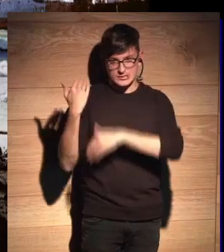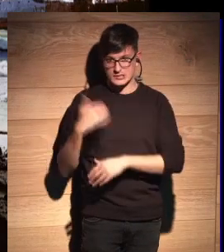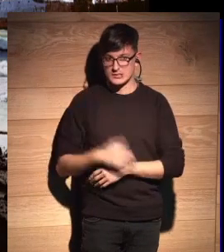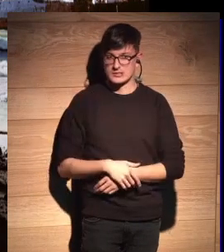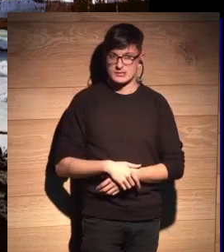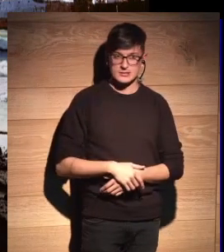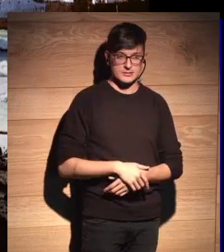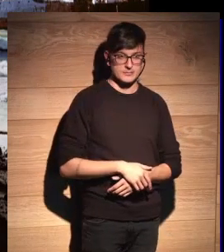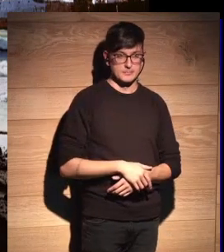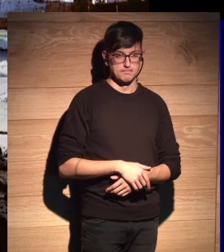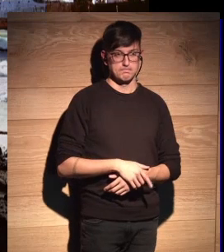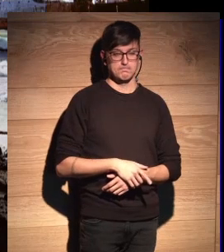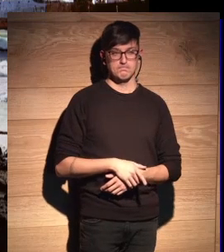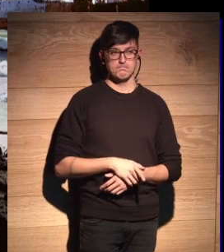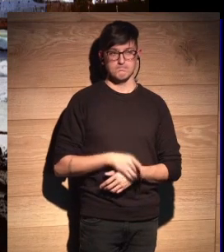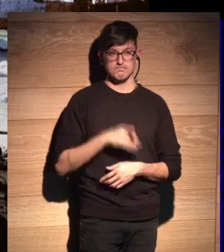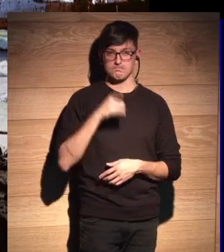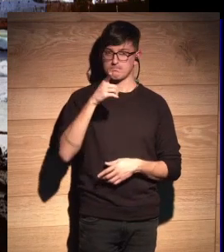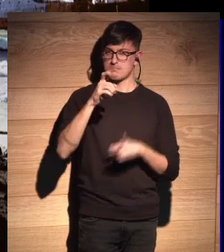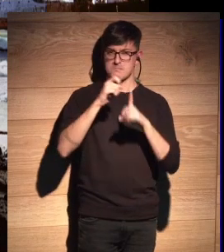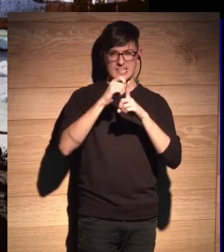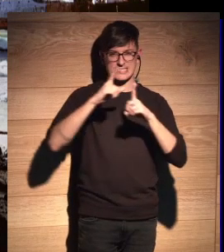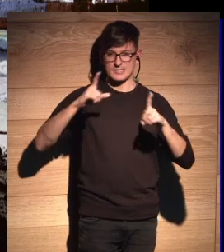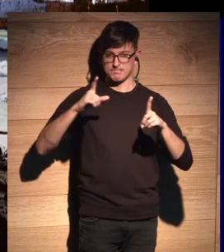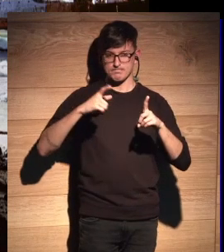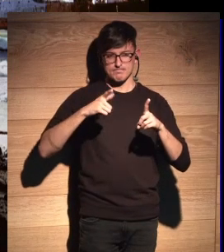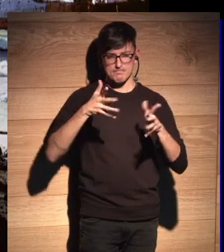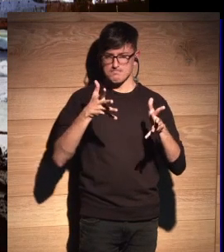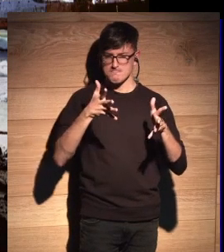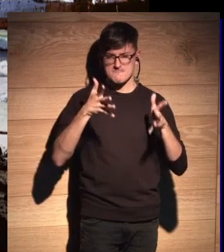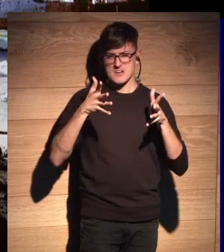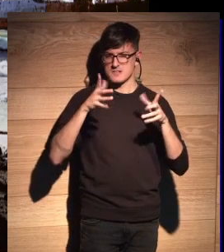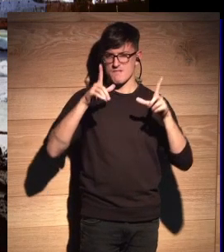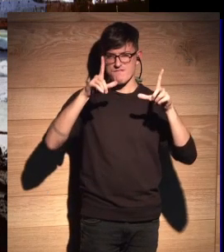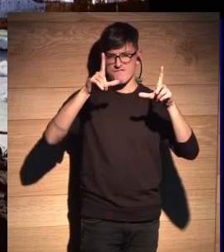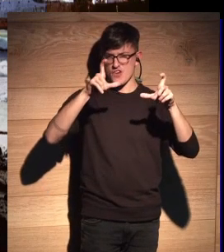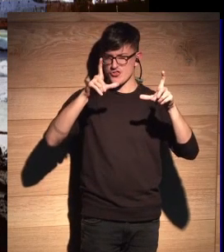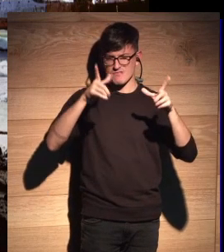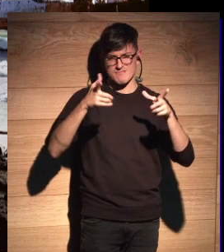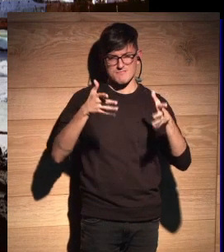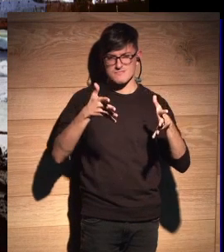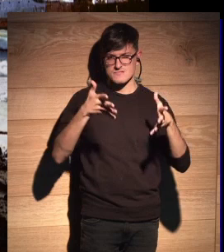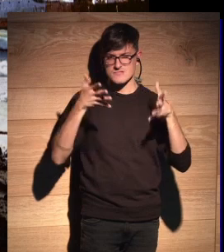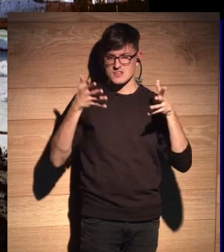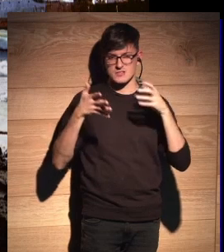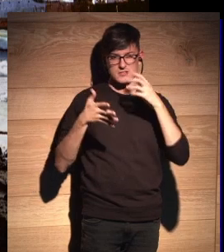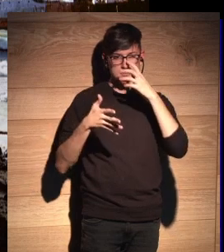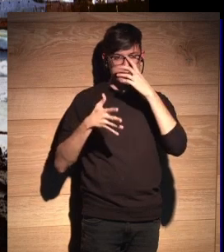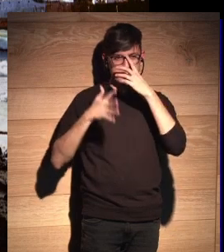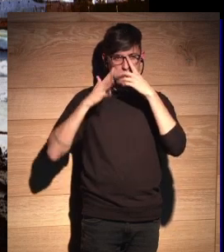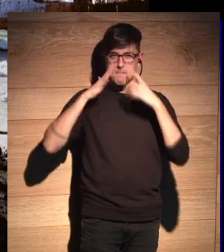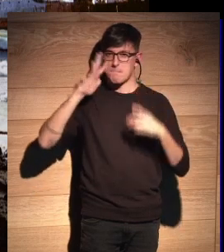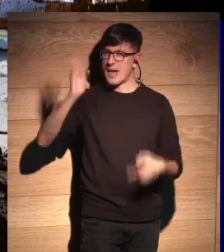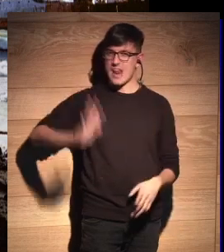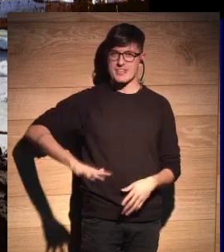Wow. This is in Pakistan. I love this picture because it's so surreal. You have these huge ships that